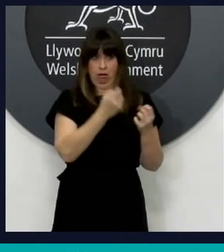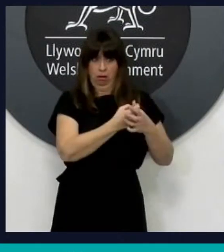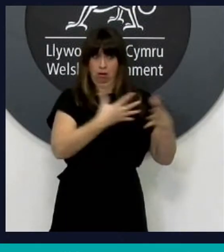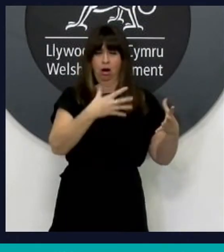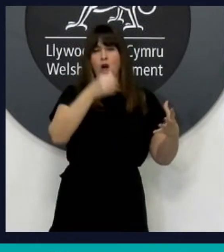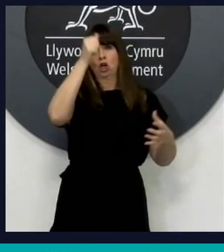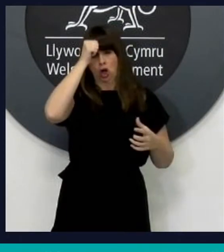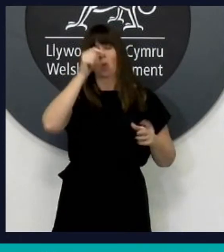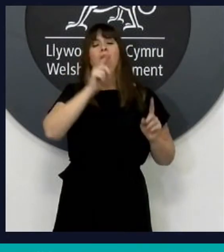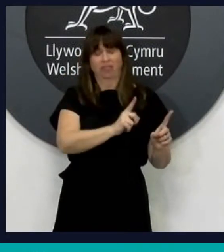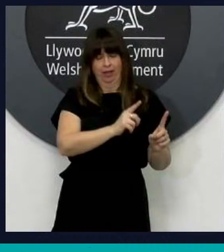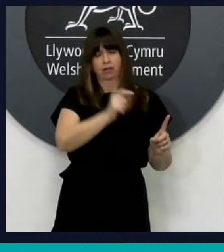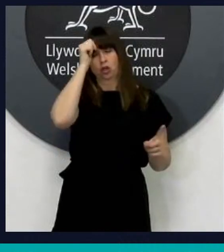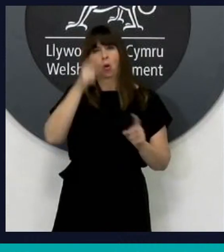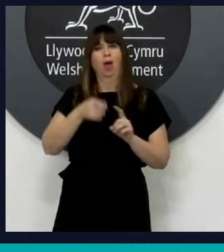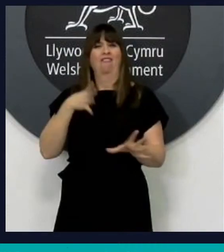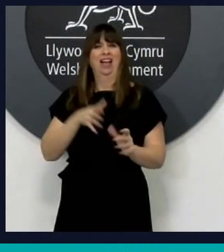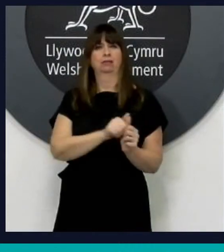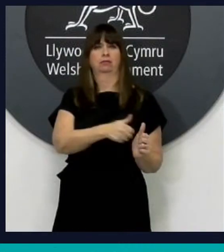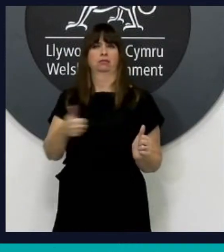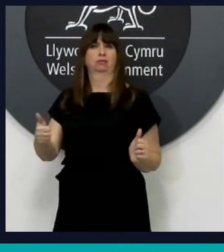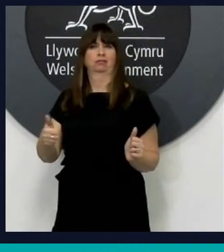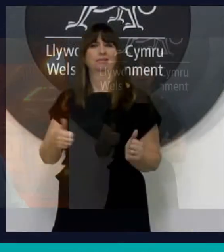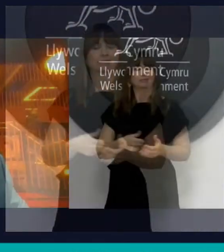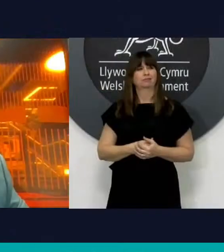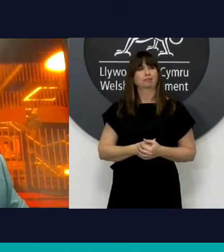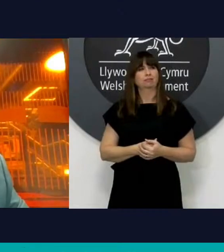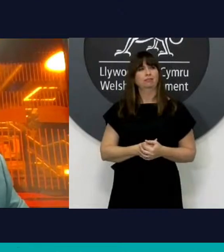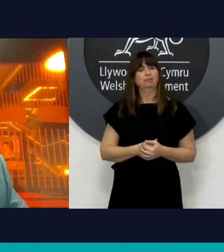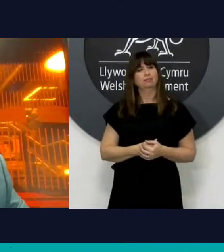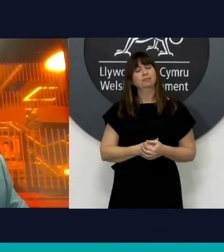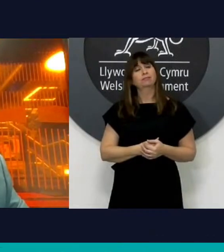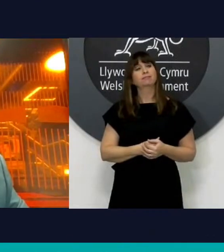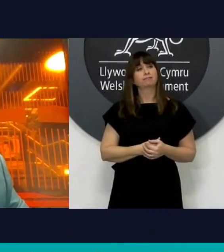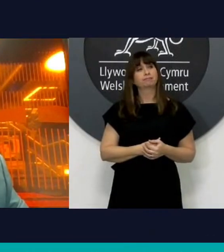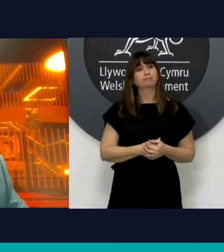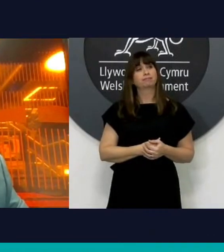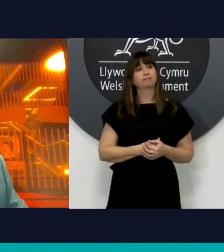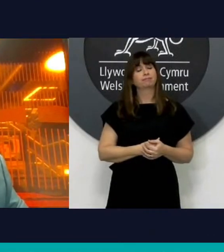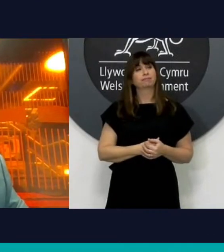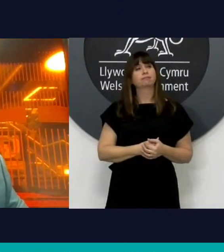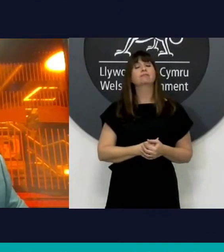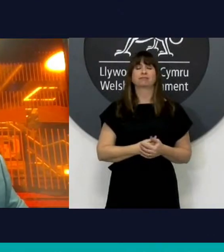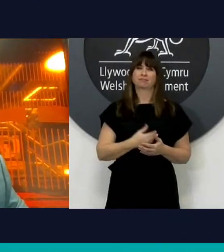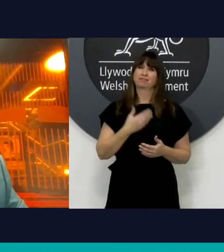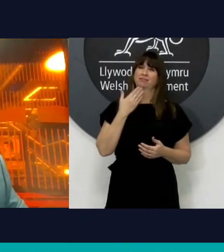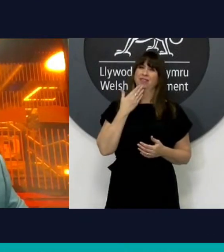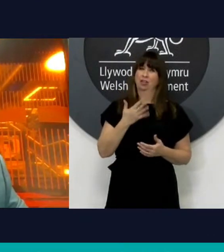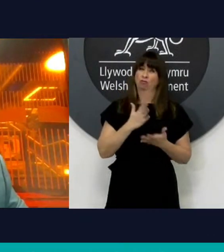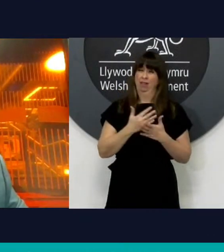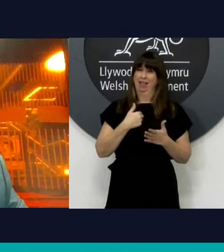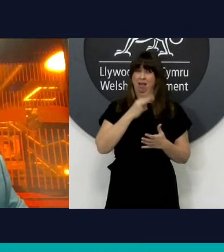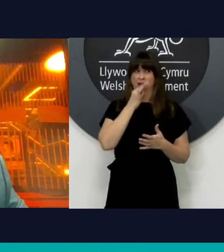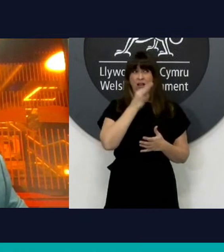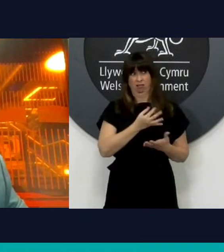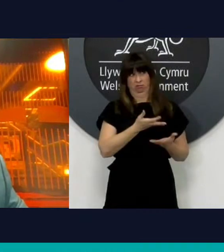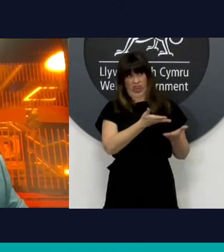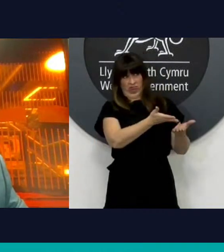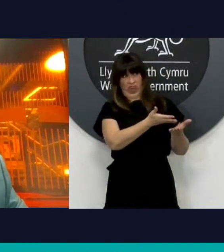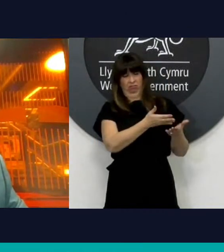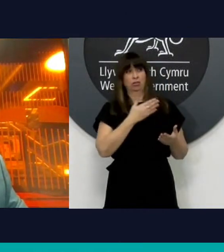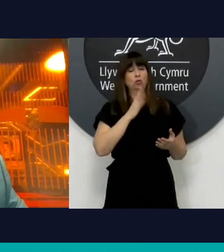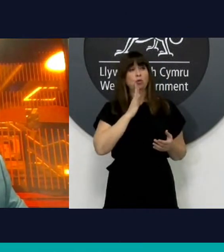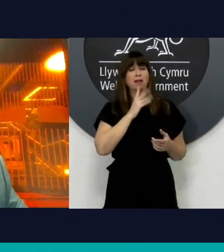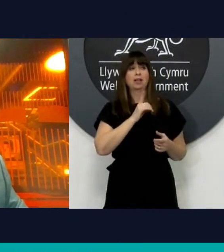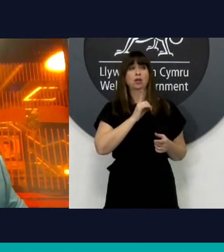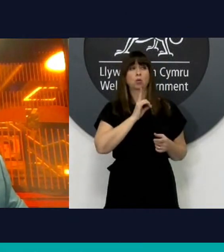you more detail on that. Diolch yn fawr iawn, and this one is perhaps more so for the Minister ac yn Gymraeg